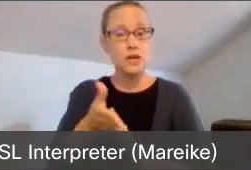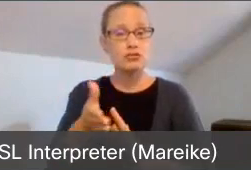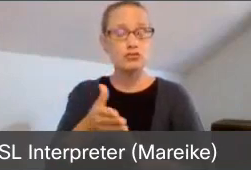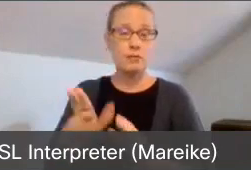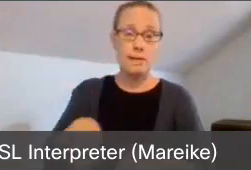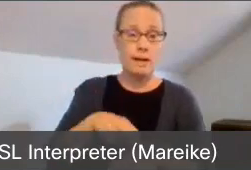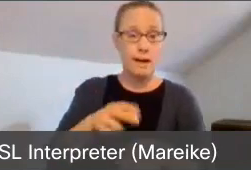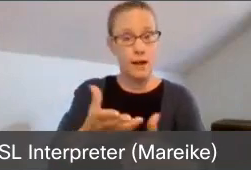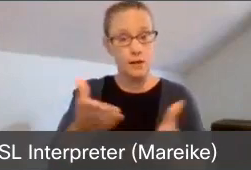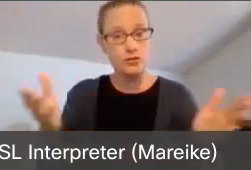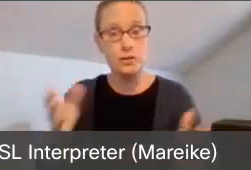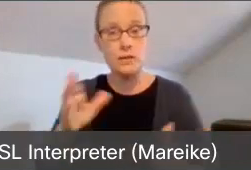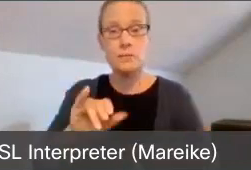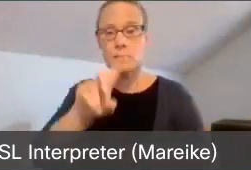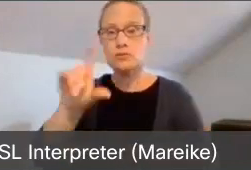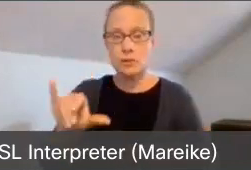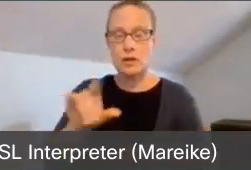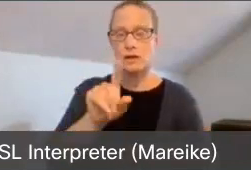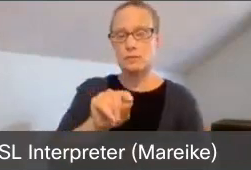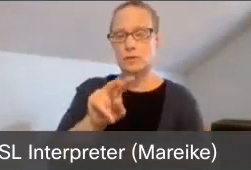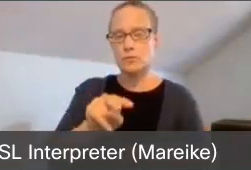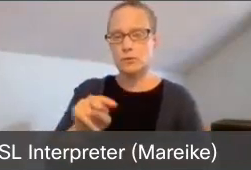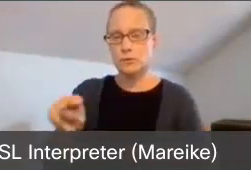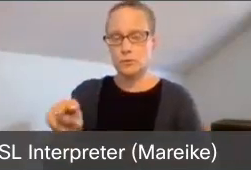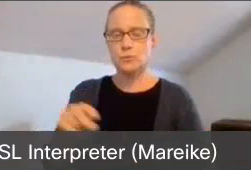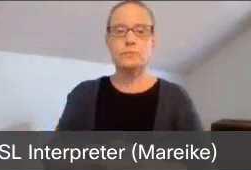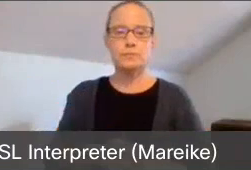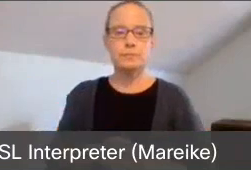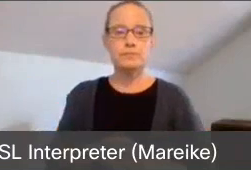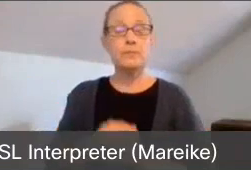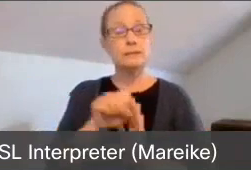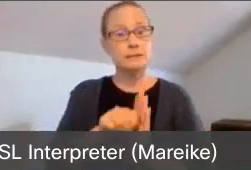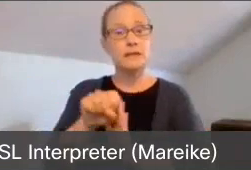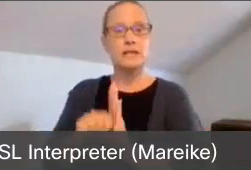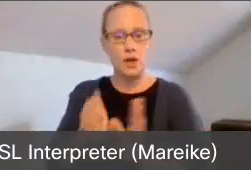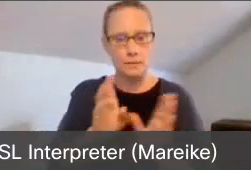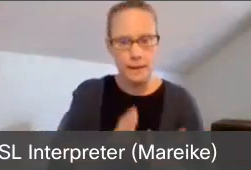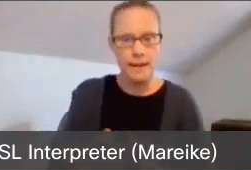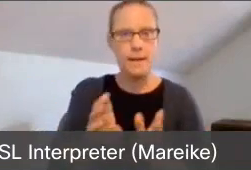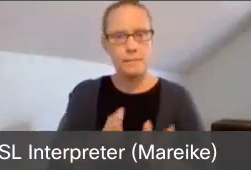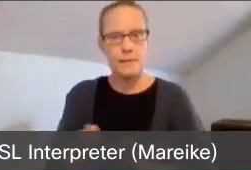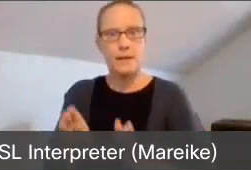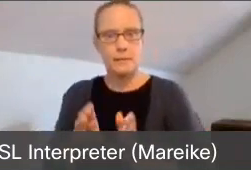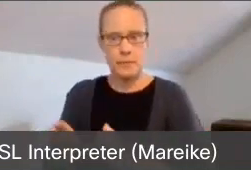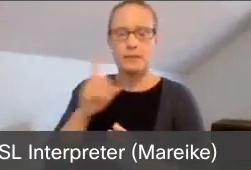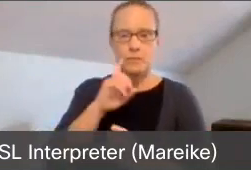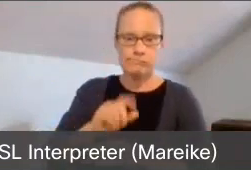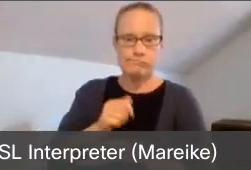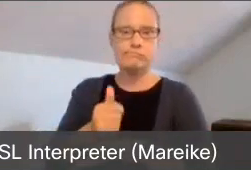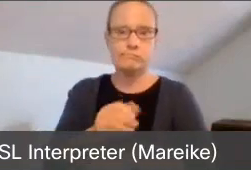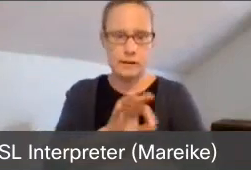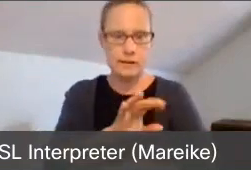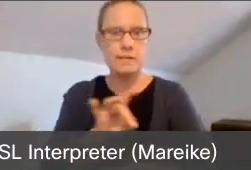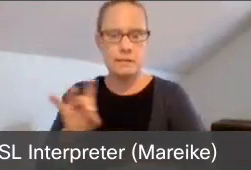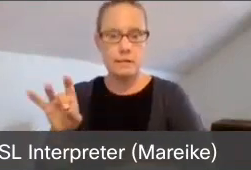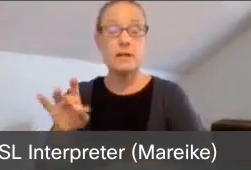nationally by July of 2022, and states are currently planning for implementation. The American Rescue